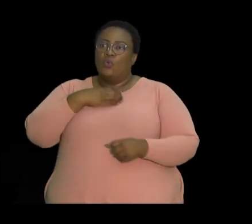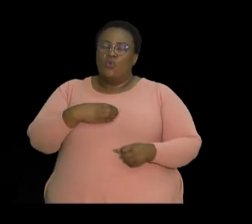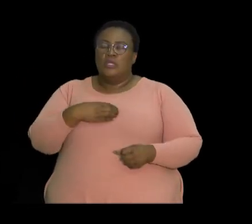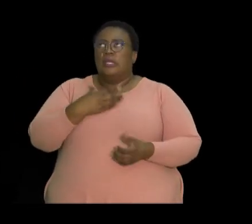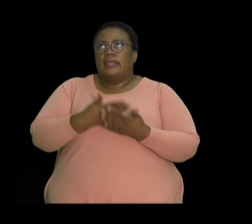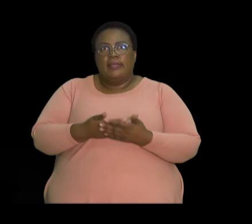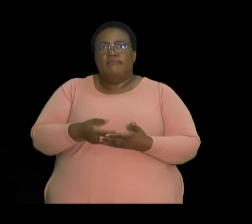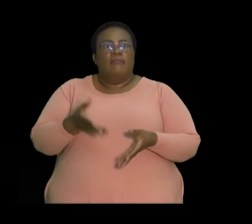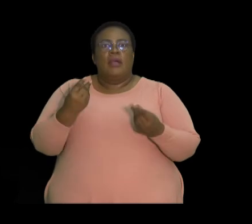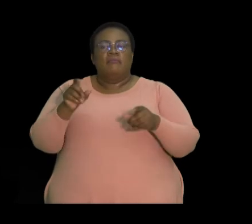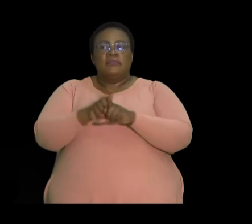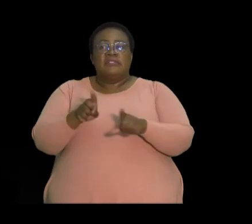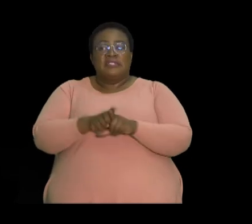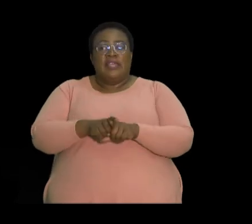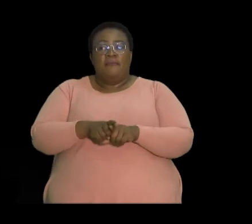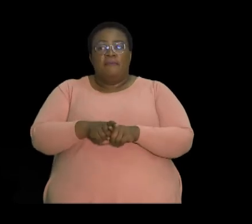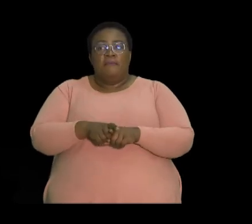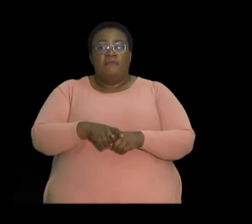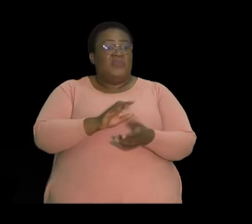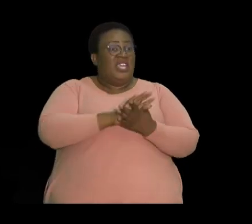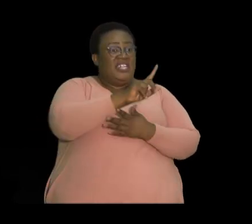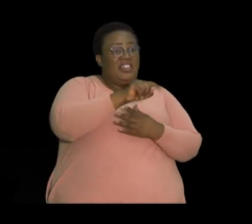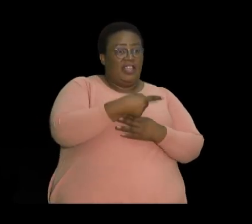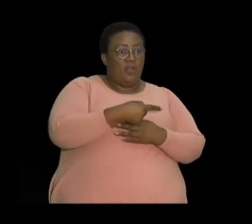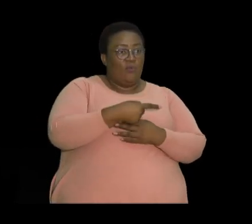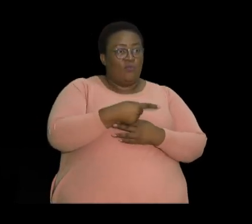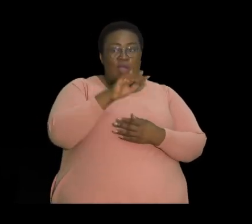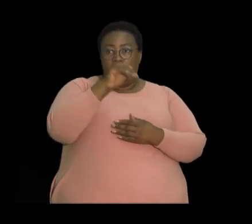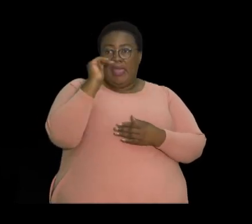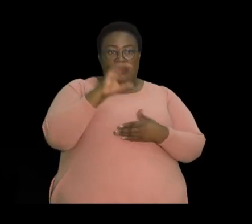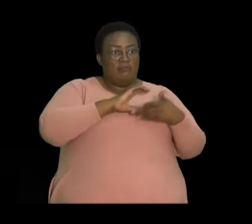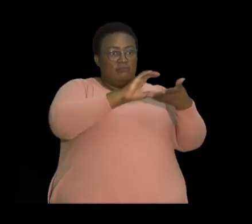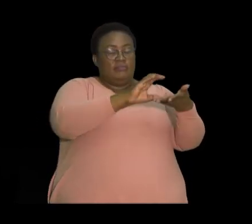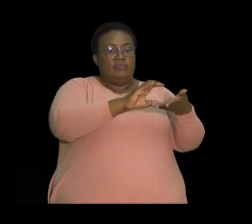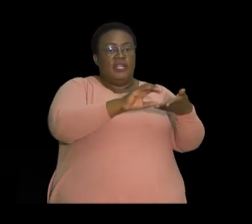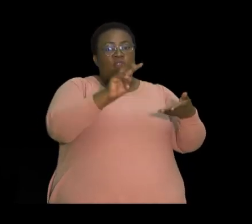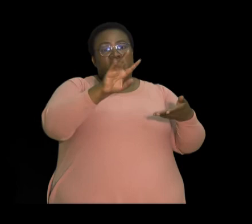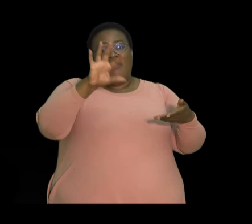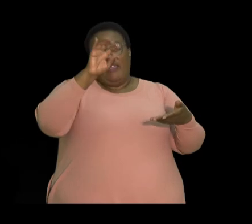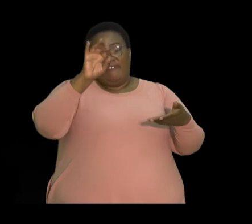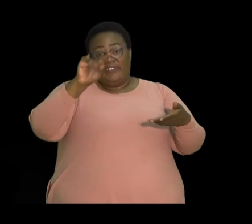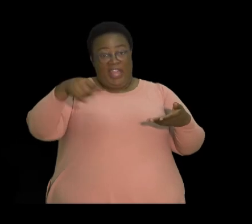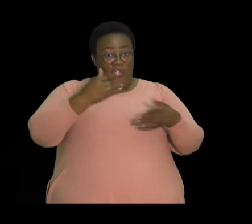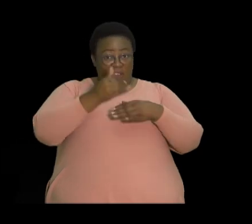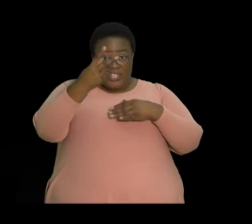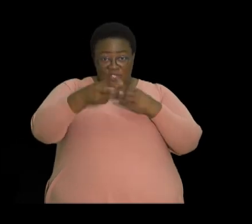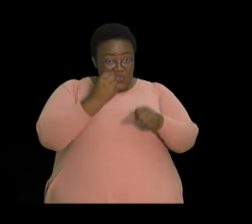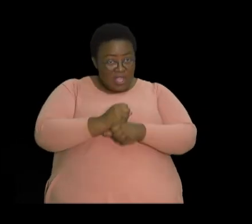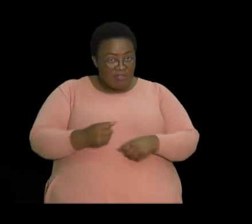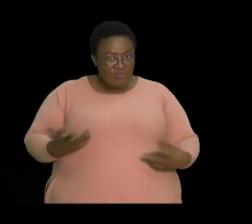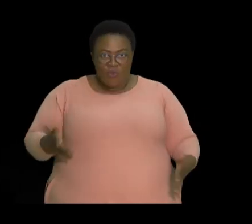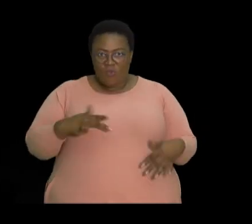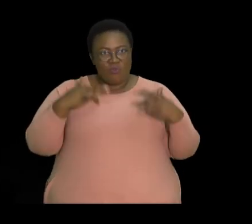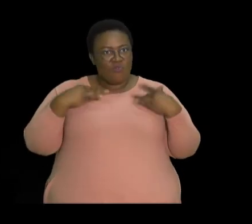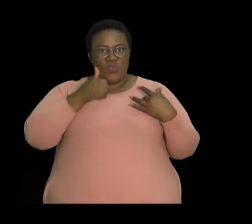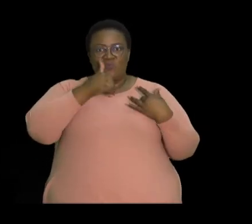Honestly, I really wish to be like Joseph, because if I can have 18,000 and I hold it in the bank just now and it gives me 25,000